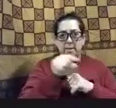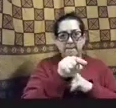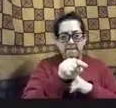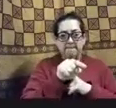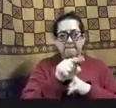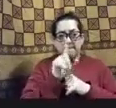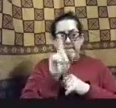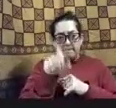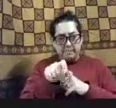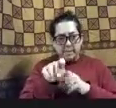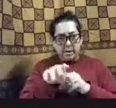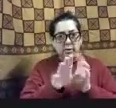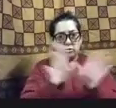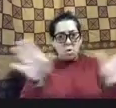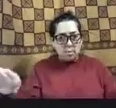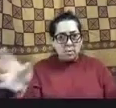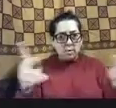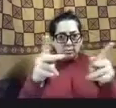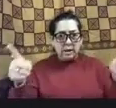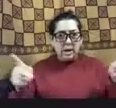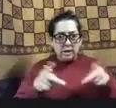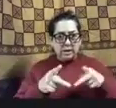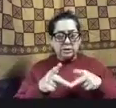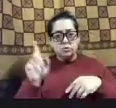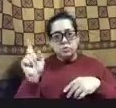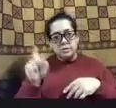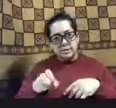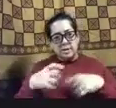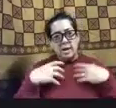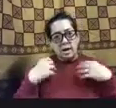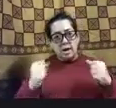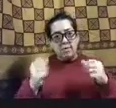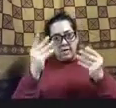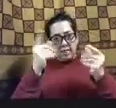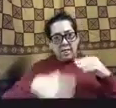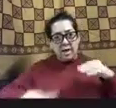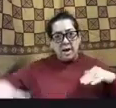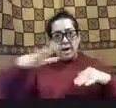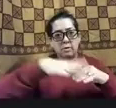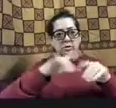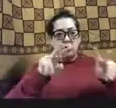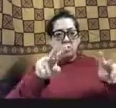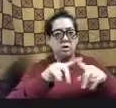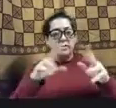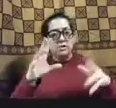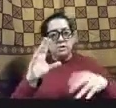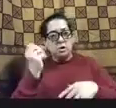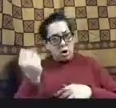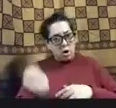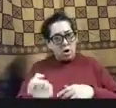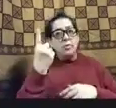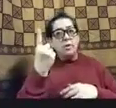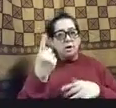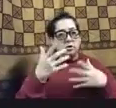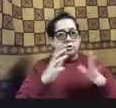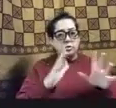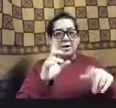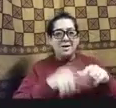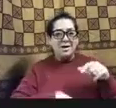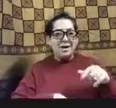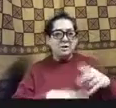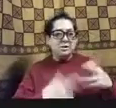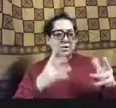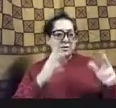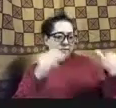because we need these open spaces. We need healthy lands. We need to start looking at this in this comprehensive way. We can't be linear and